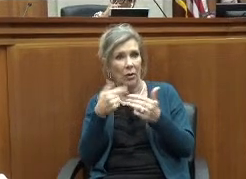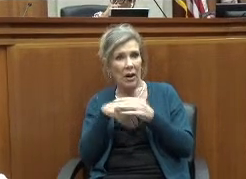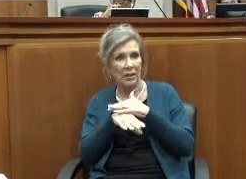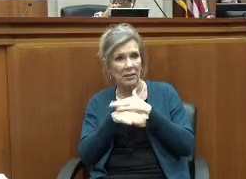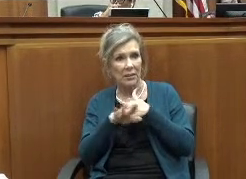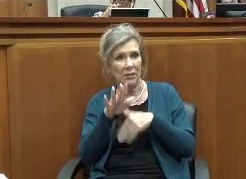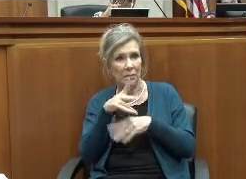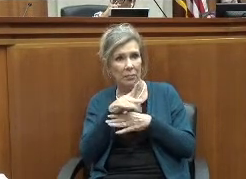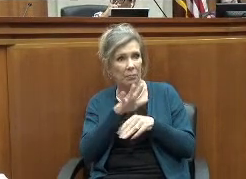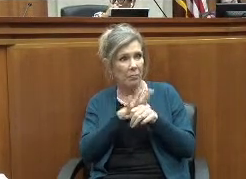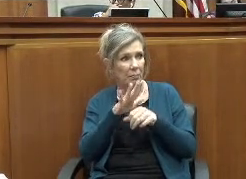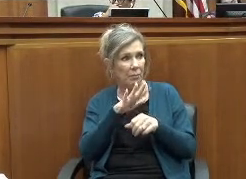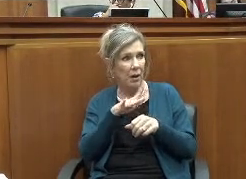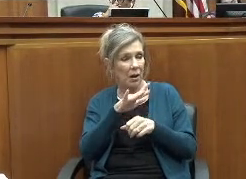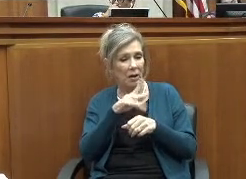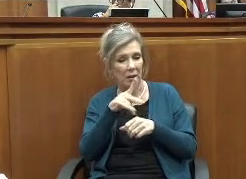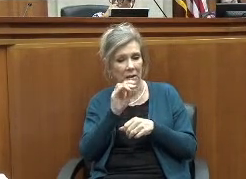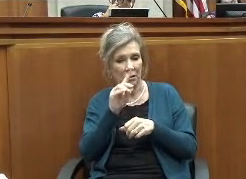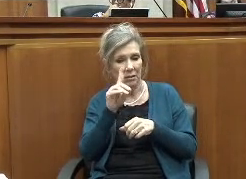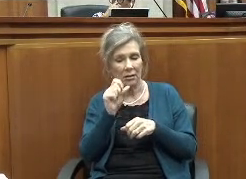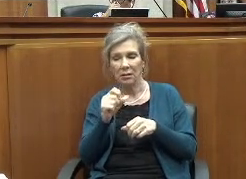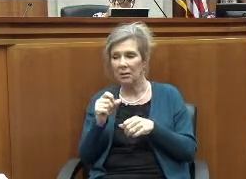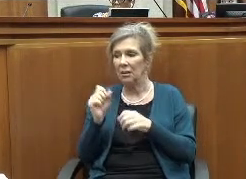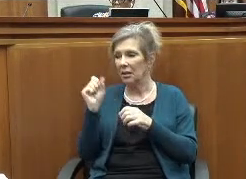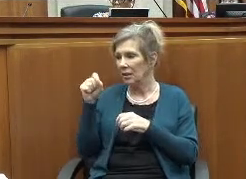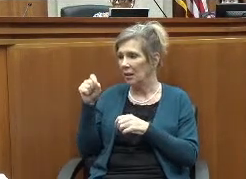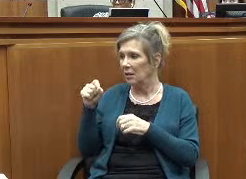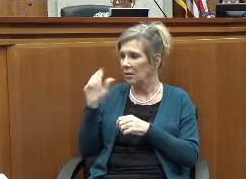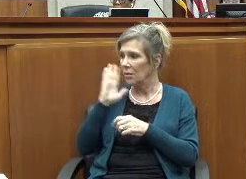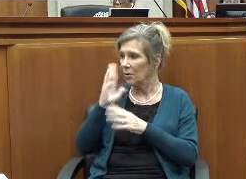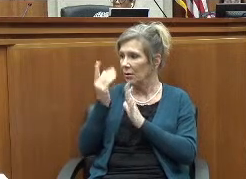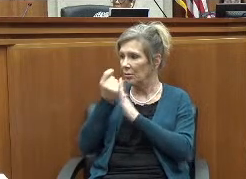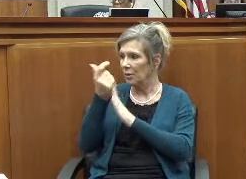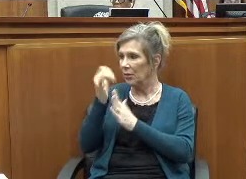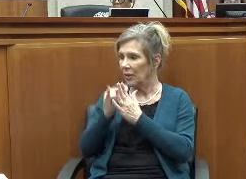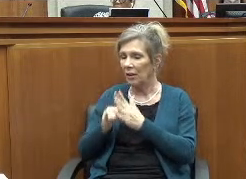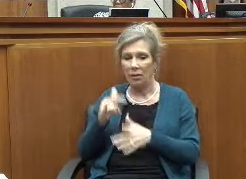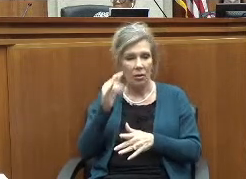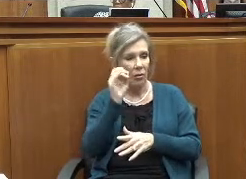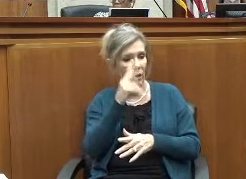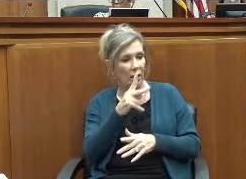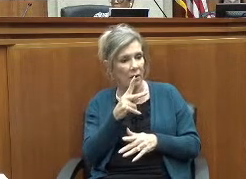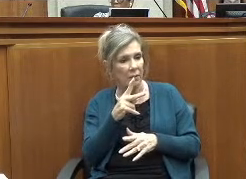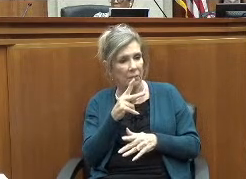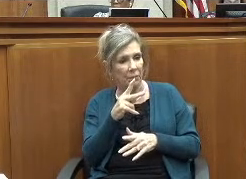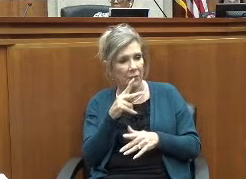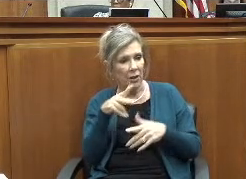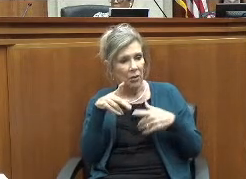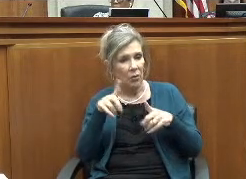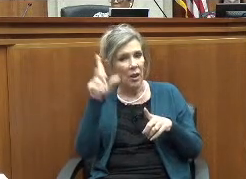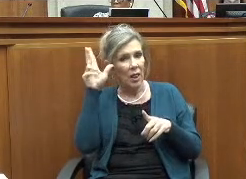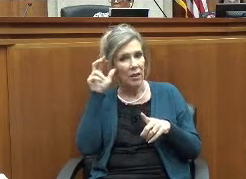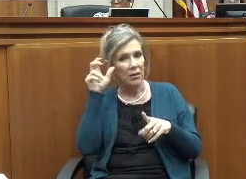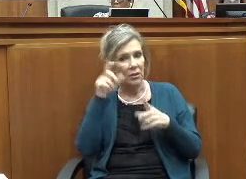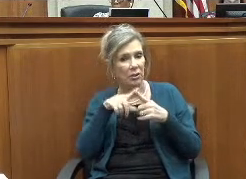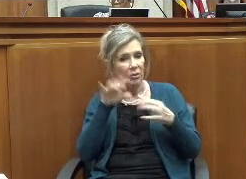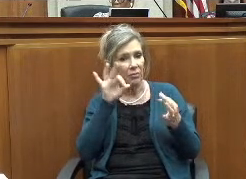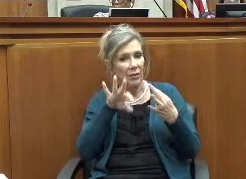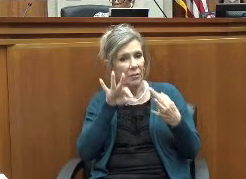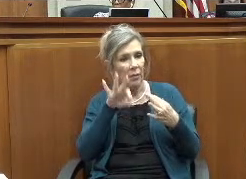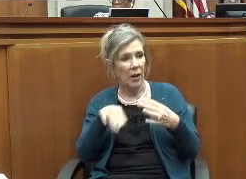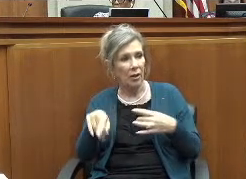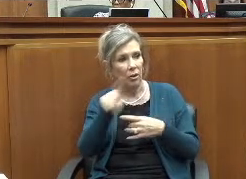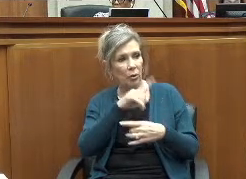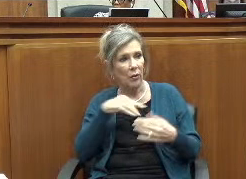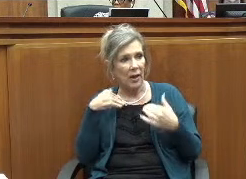Okay, thank you. All right, you can take the part that everybody. I actually have in listening to the feedback that you all